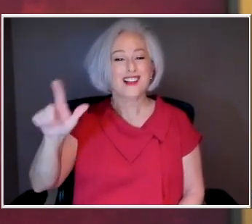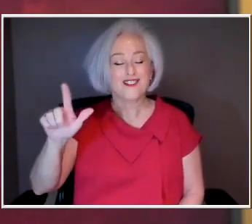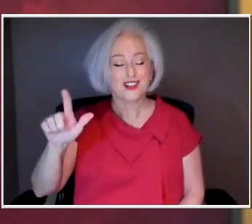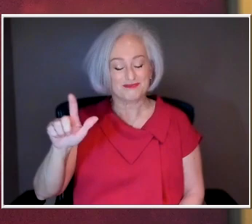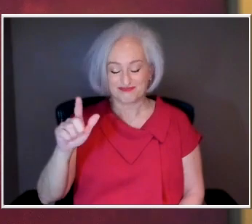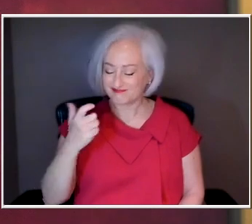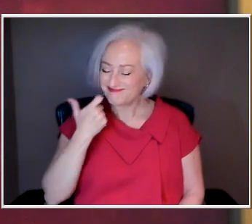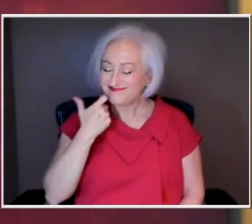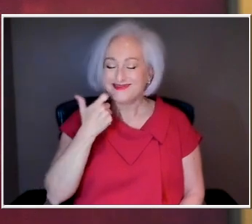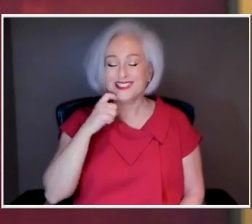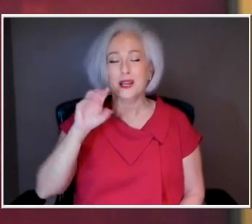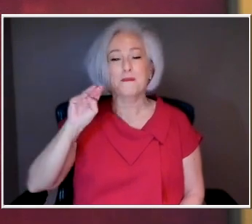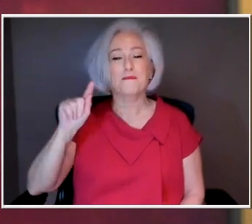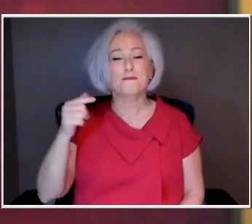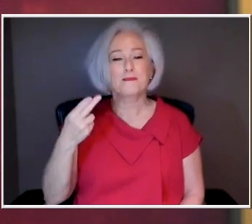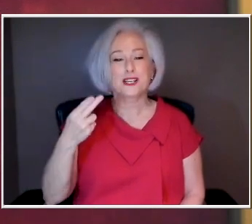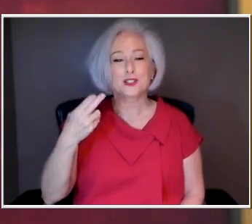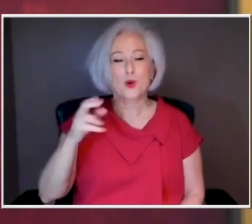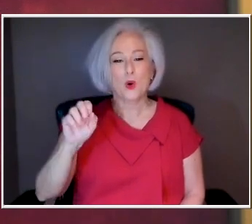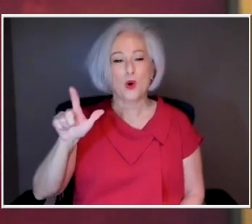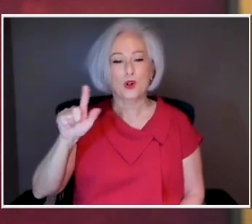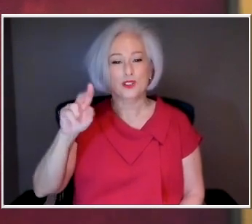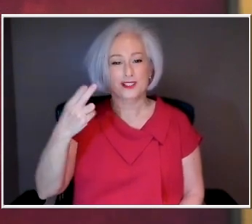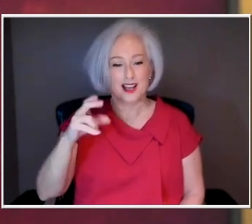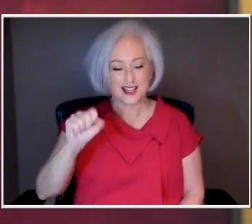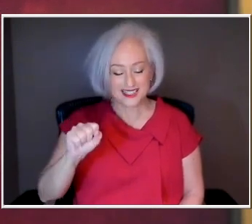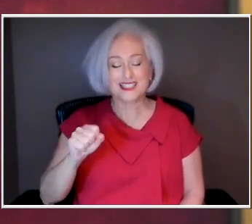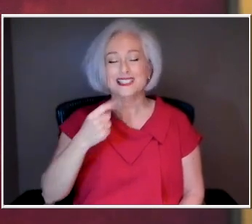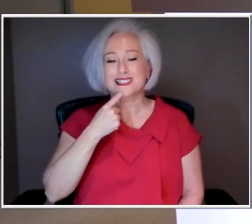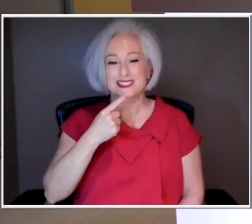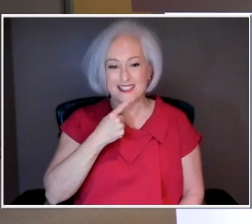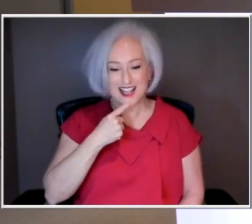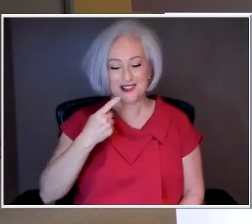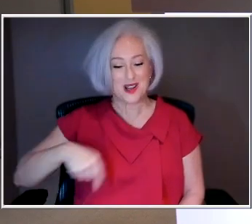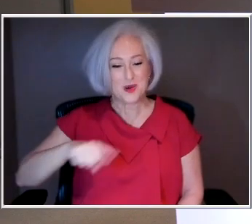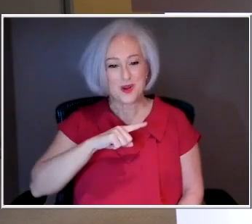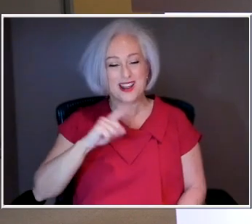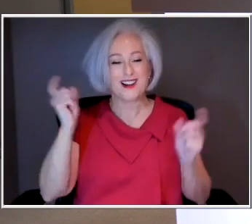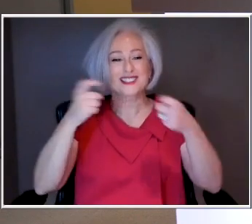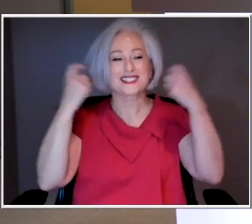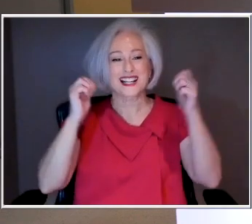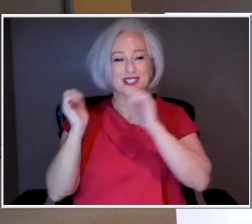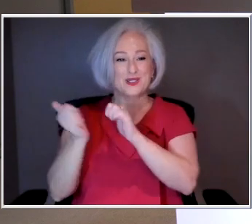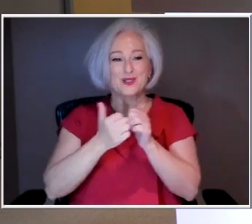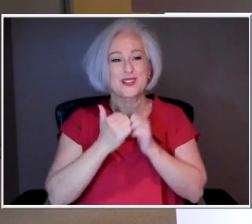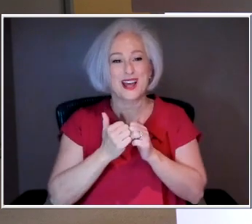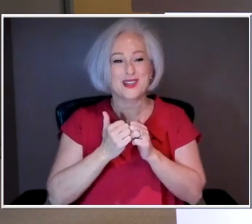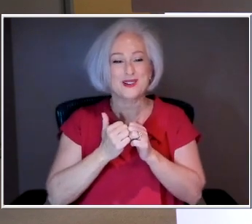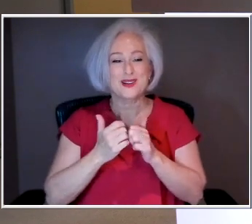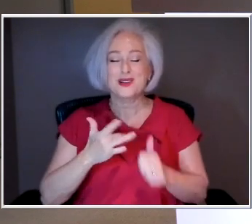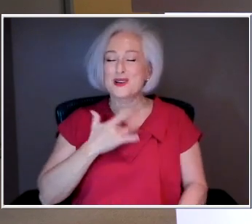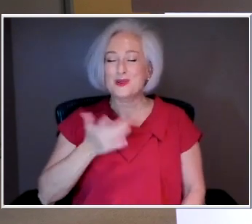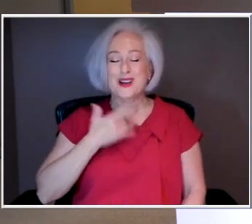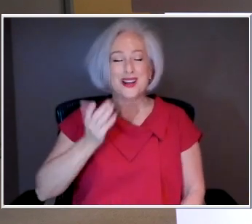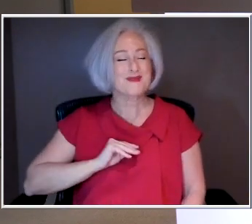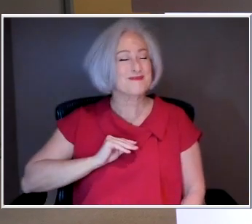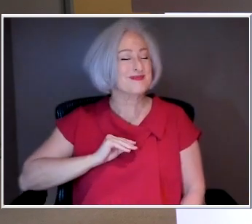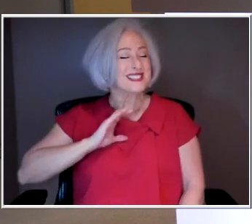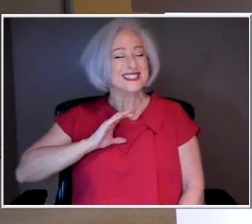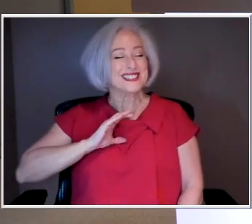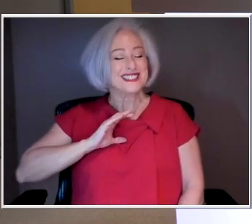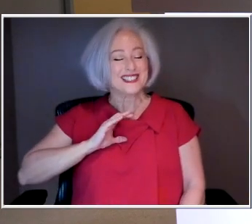all of you on this very special edition of the Morning Medical Update. We are beaming with Chief spirit and dedicating today's program to the Kansas